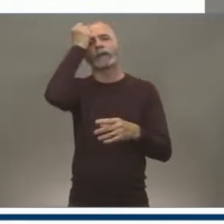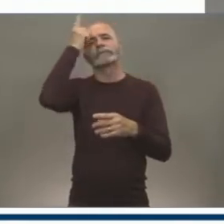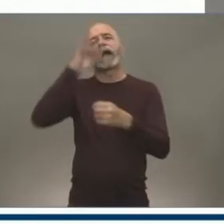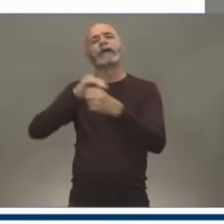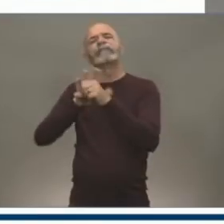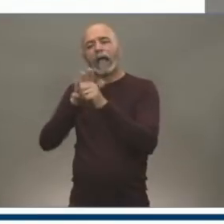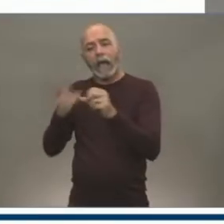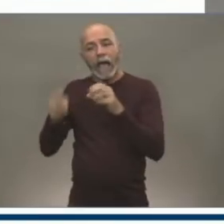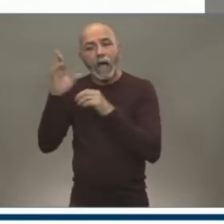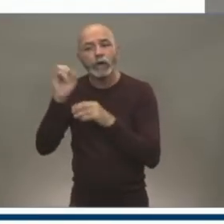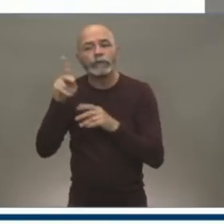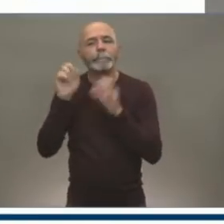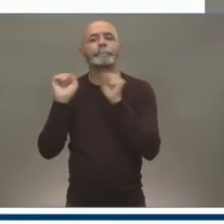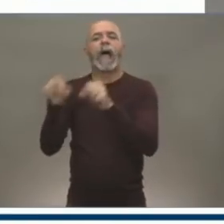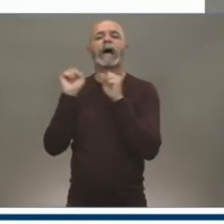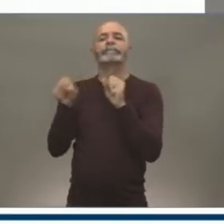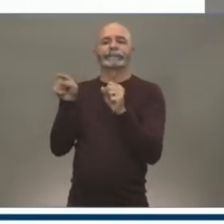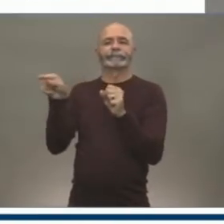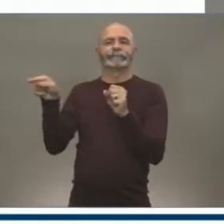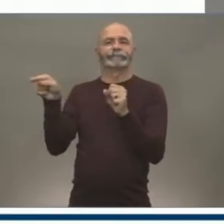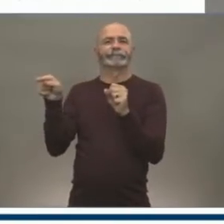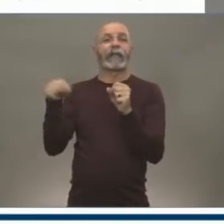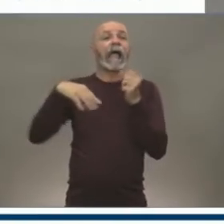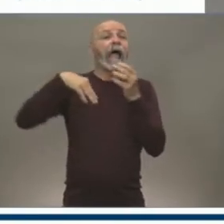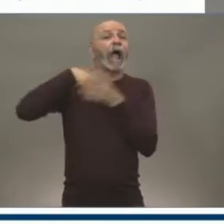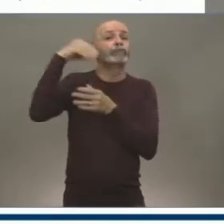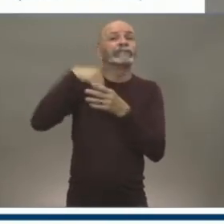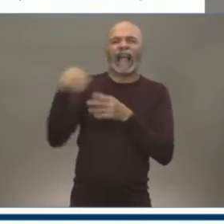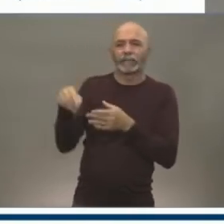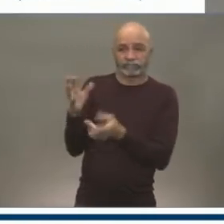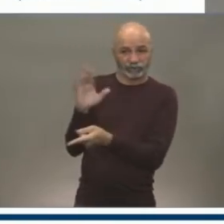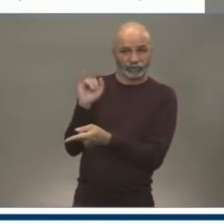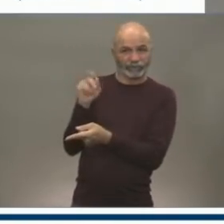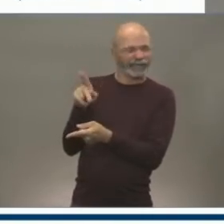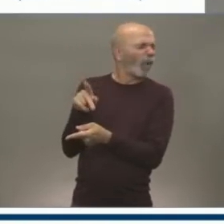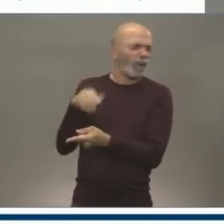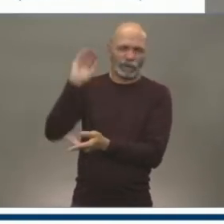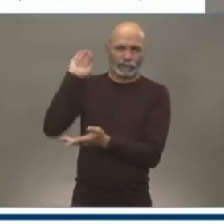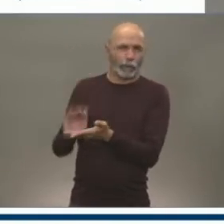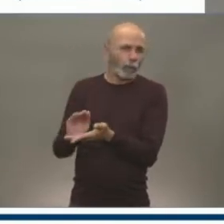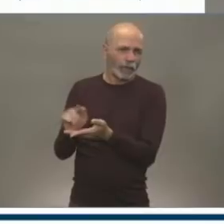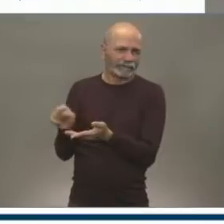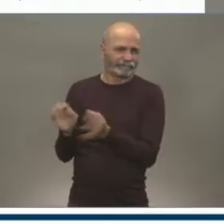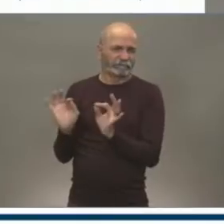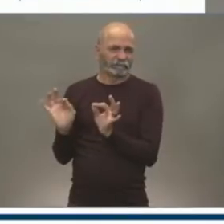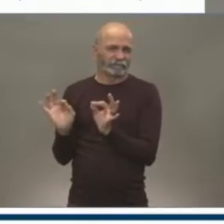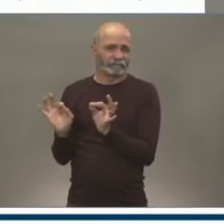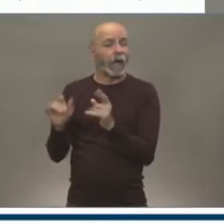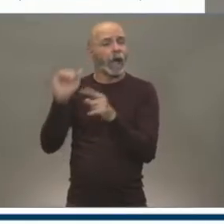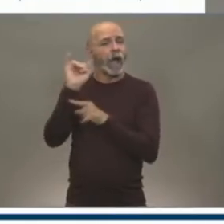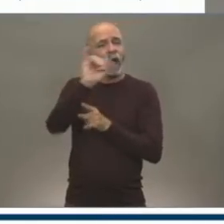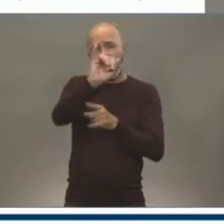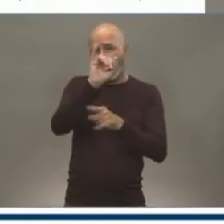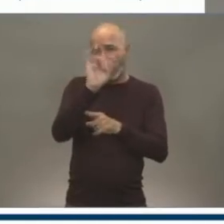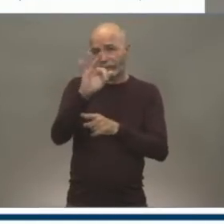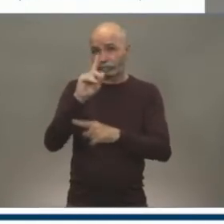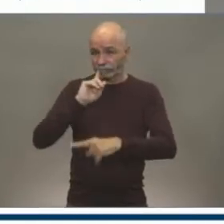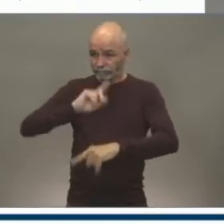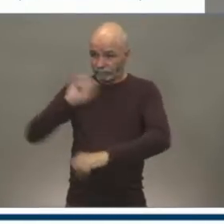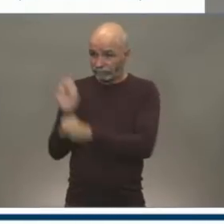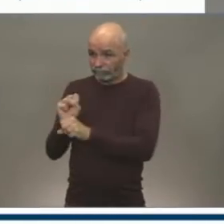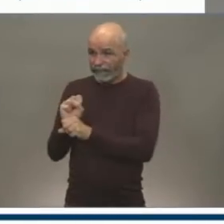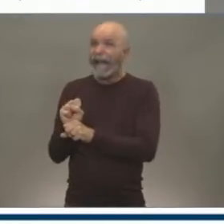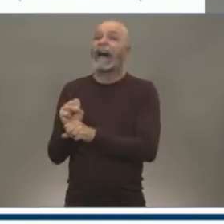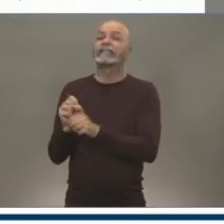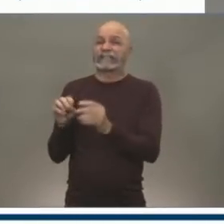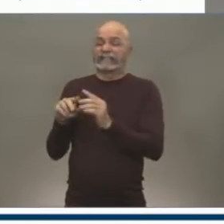Outdoor environments, et cetera, aren't a risk. So we unless it was absolutely necessary, those are things that are important to keep open. They don't